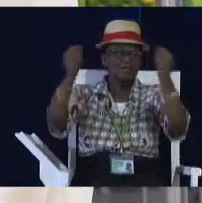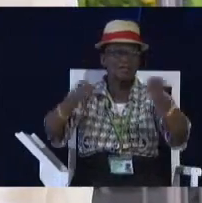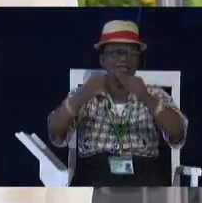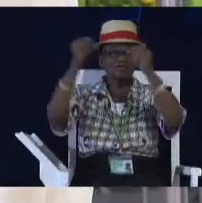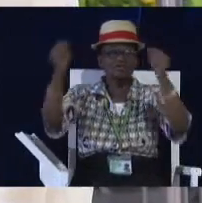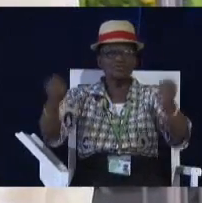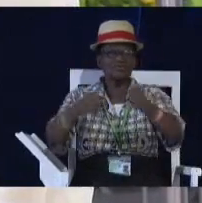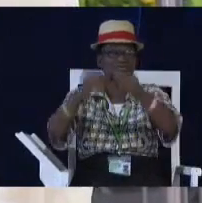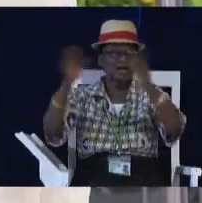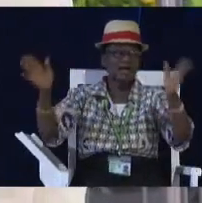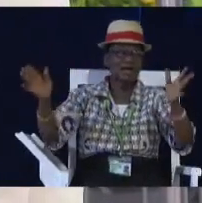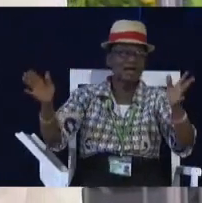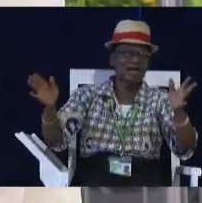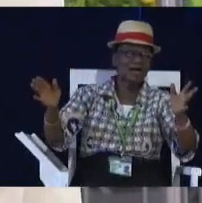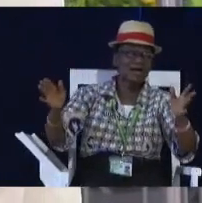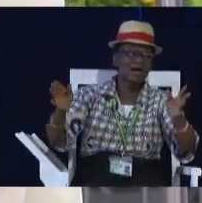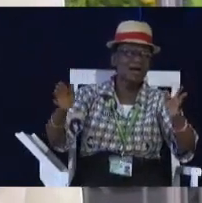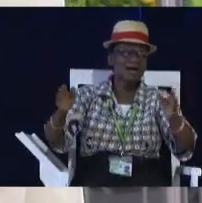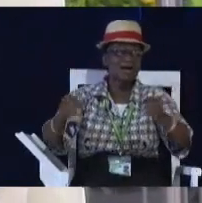Alleluia,